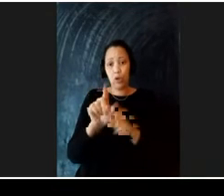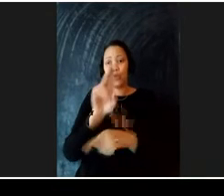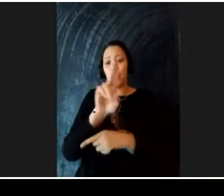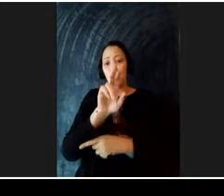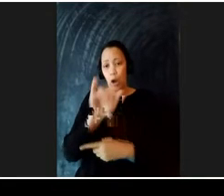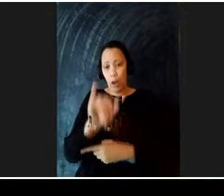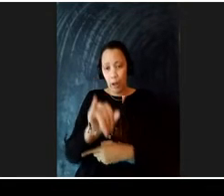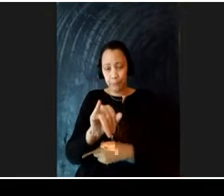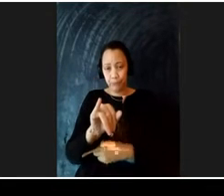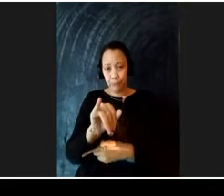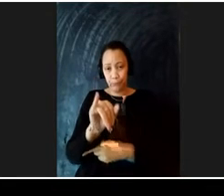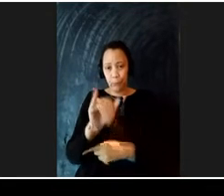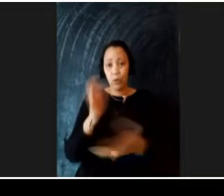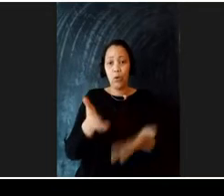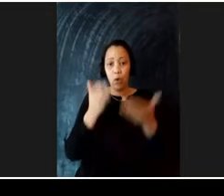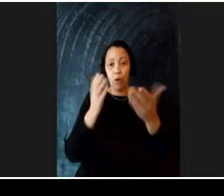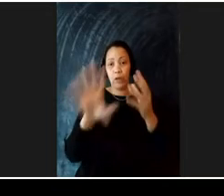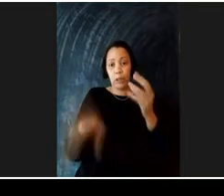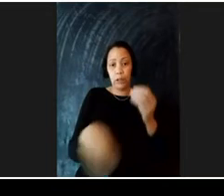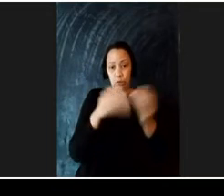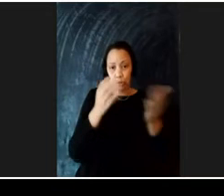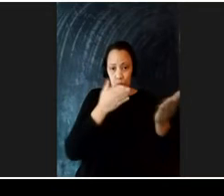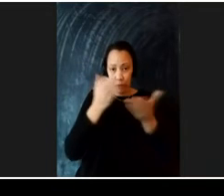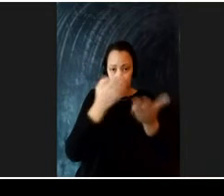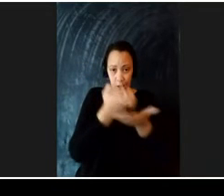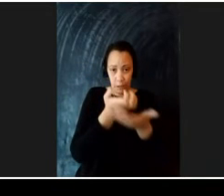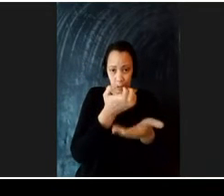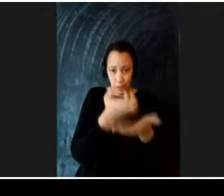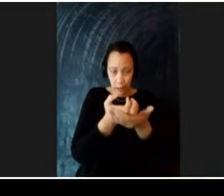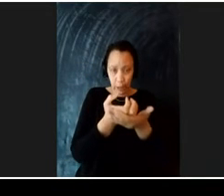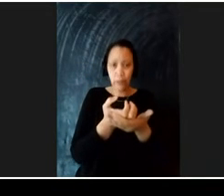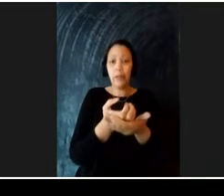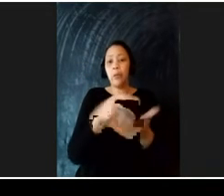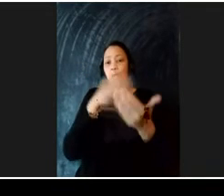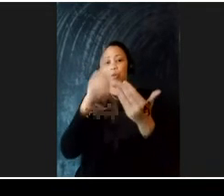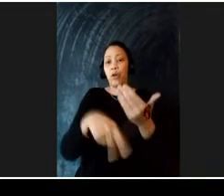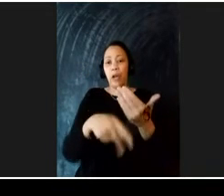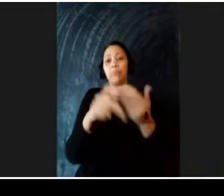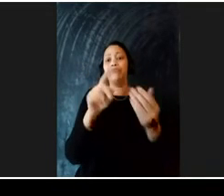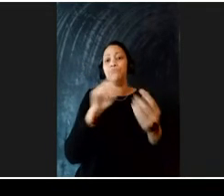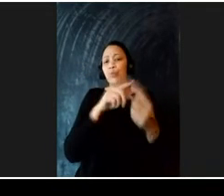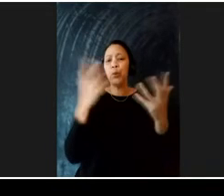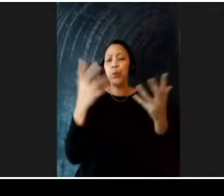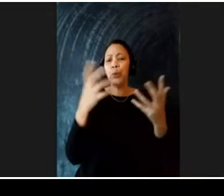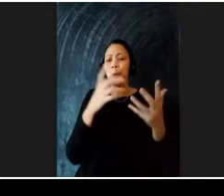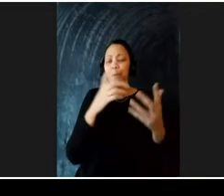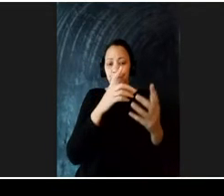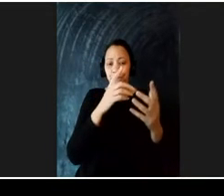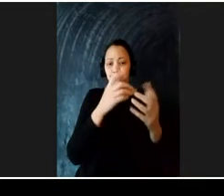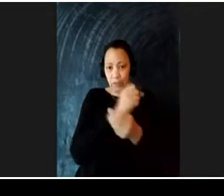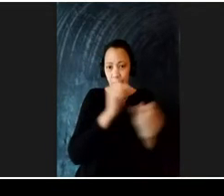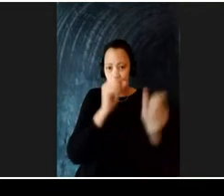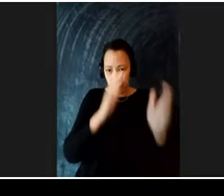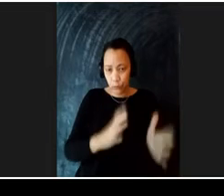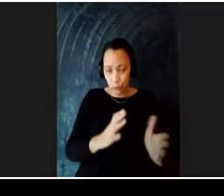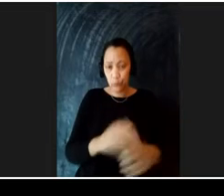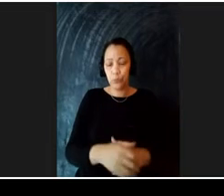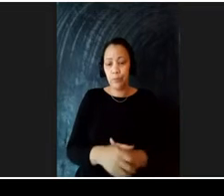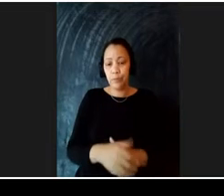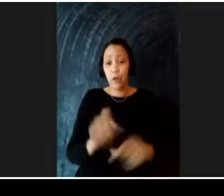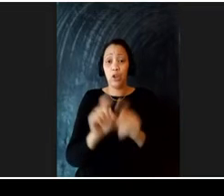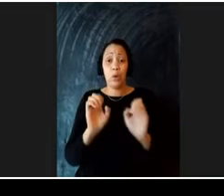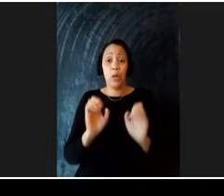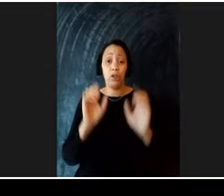people each year uh we also work with abusive Partners if we're going to end domestic violence we know we're working with uh